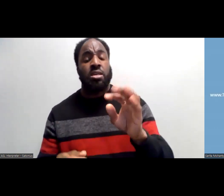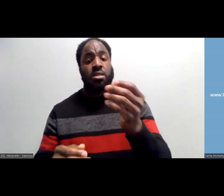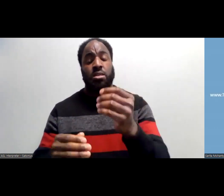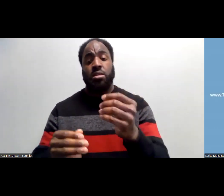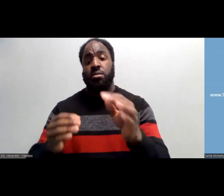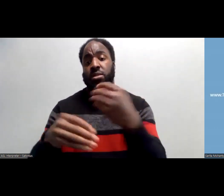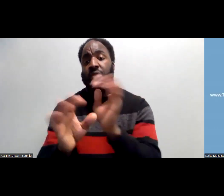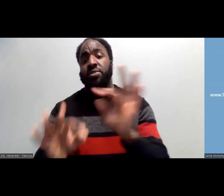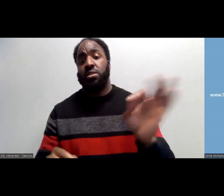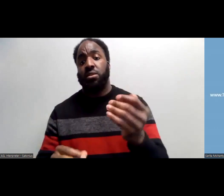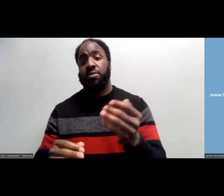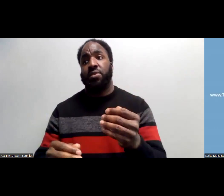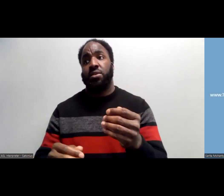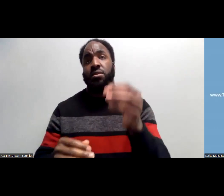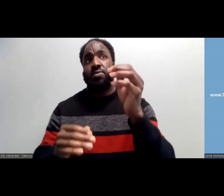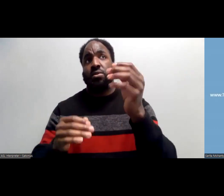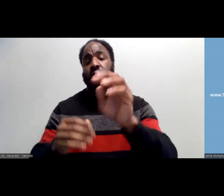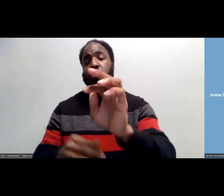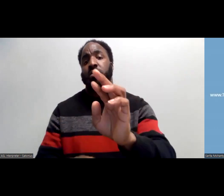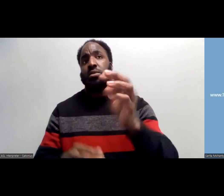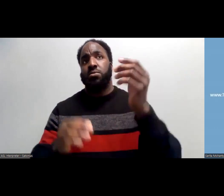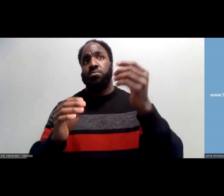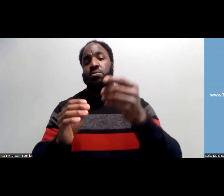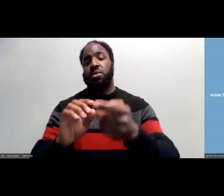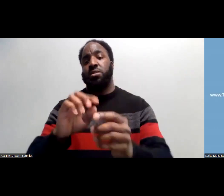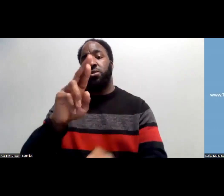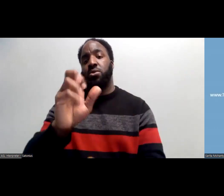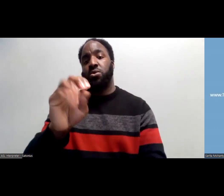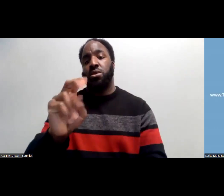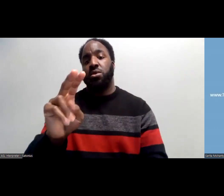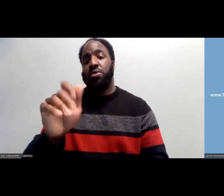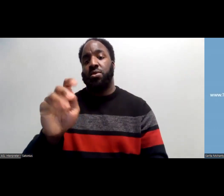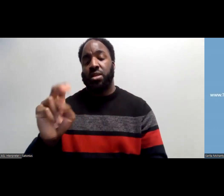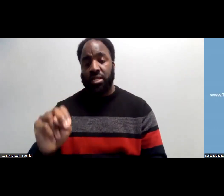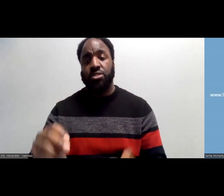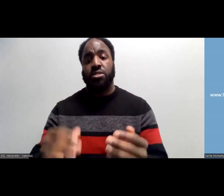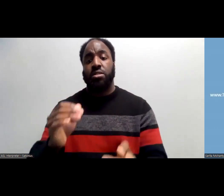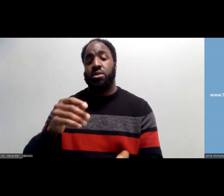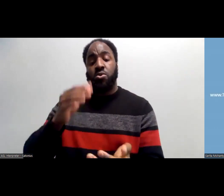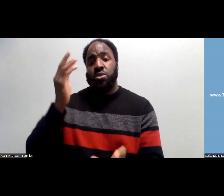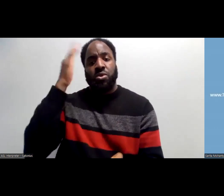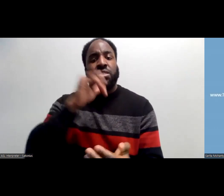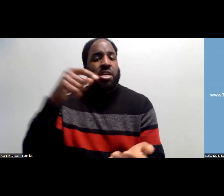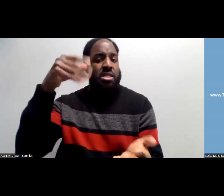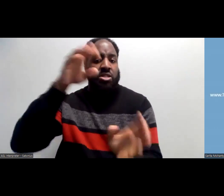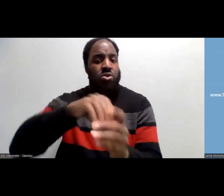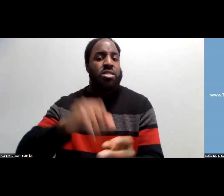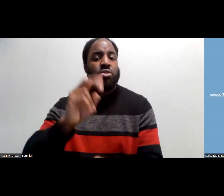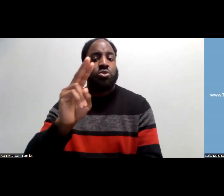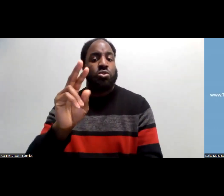Innovation was created. So what happens to this initiative as it's not included in the 23-24